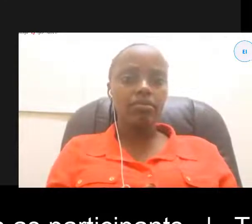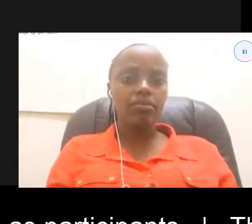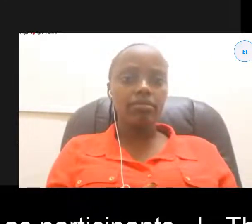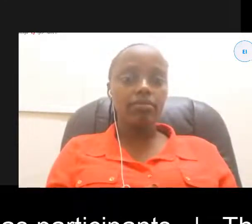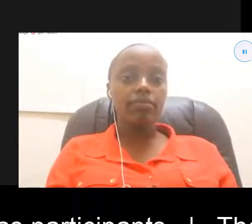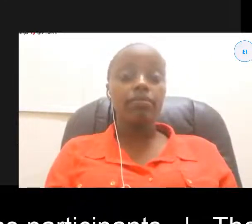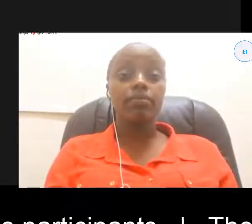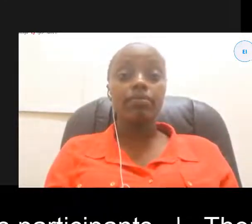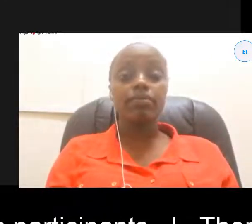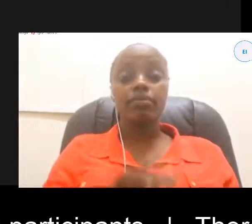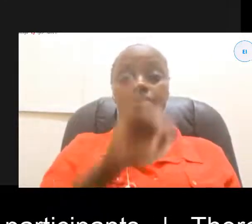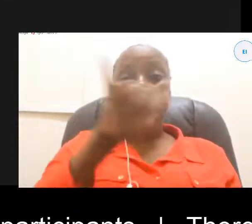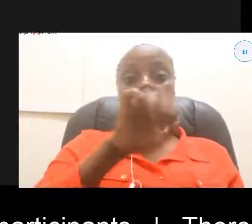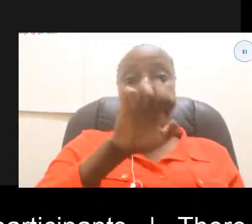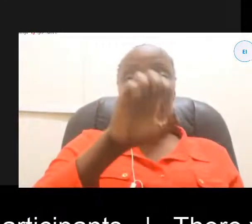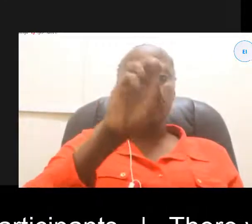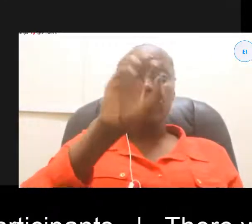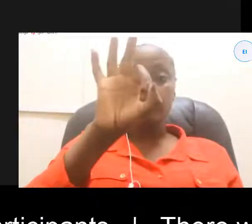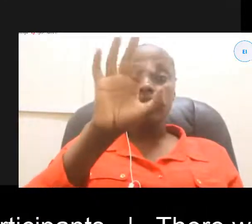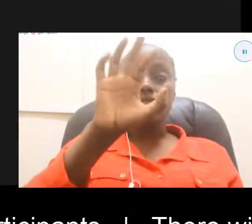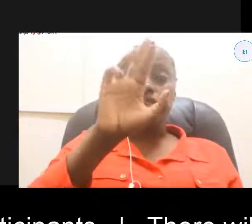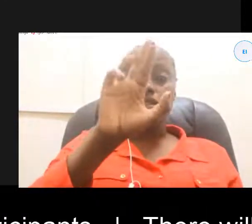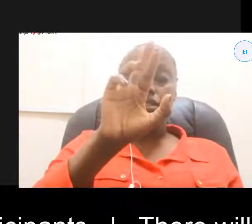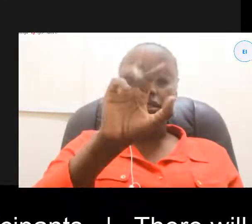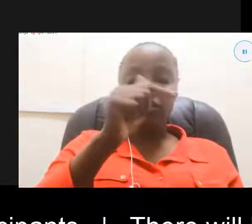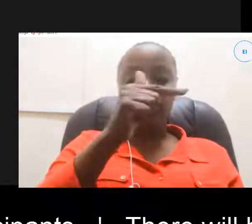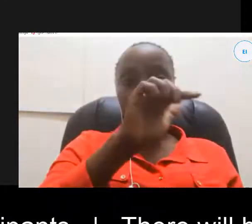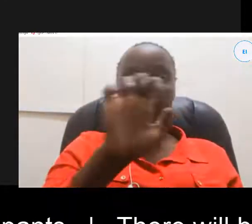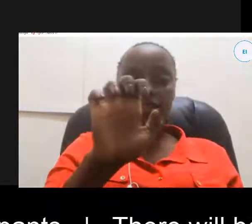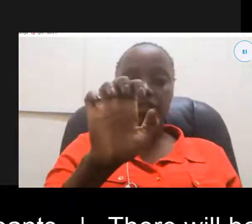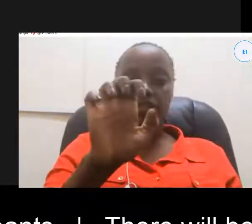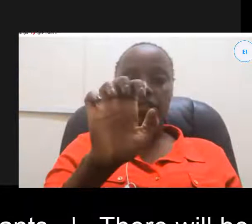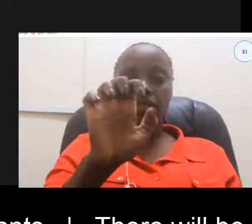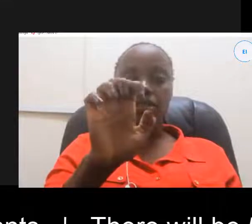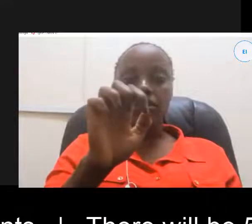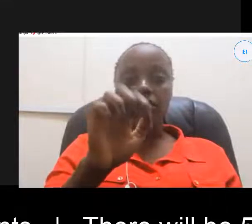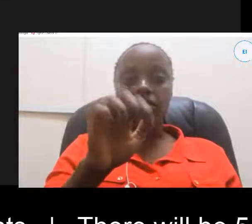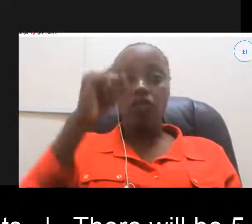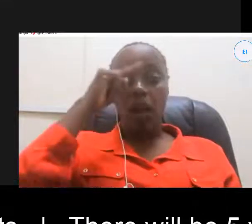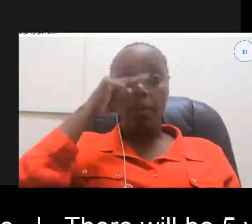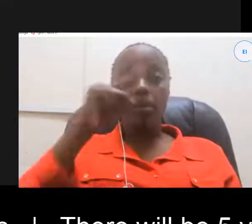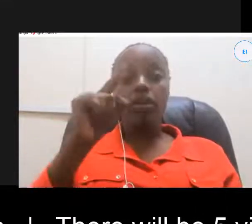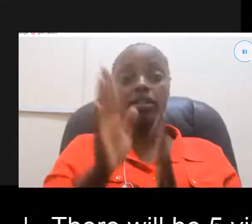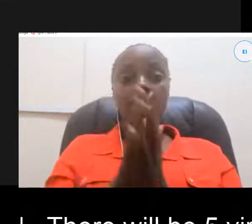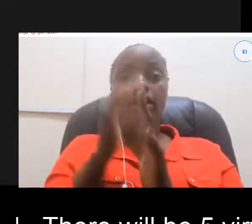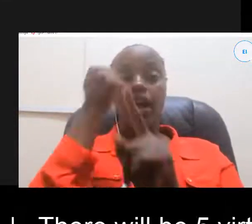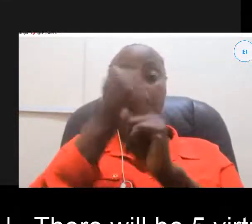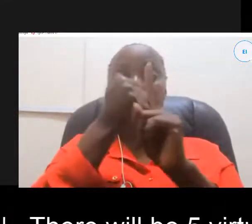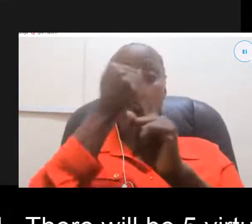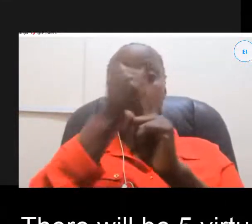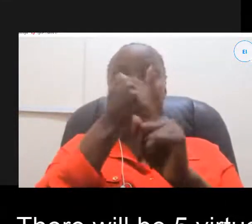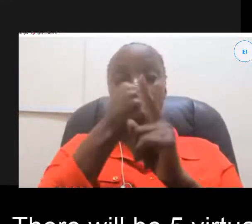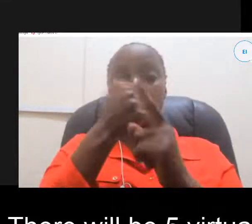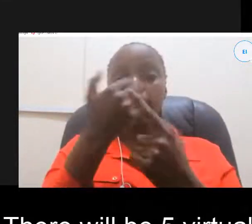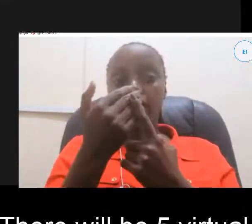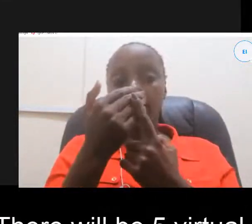I'm Jefte Mvondo. I'm the Policy and Advocacy